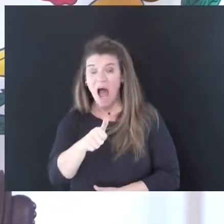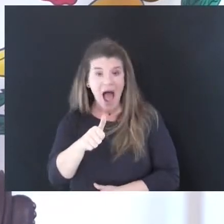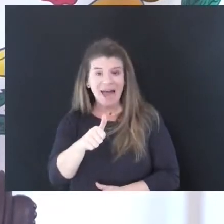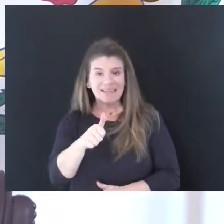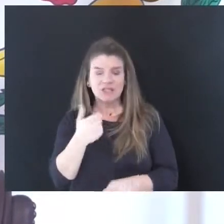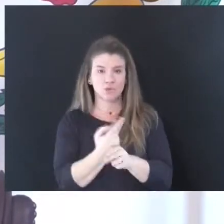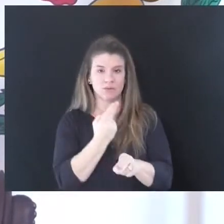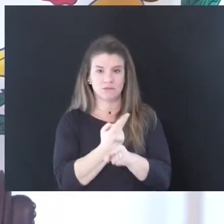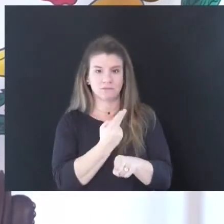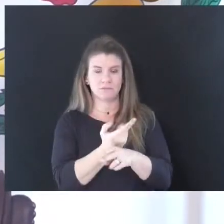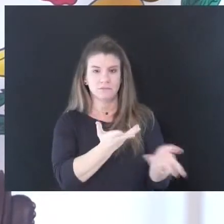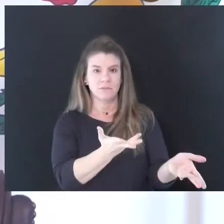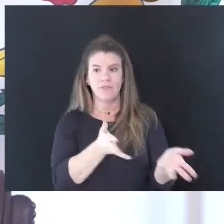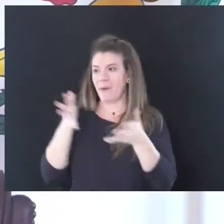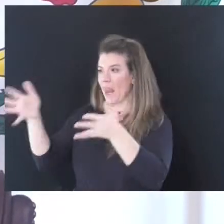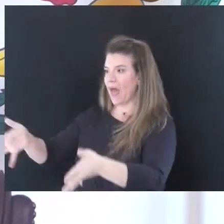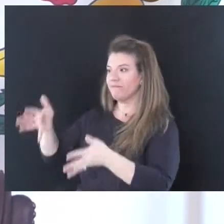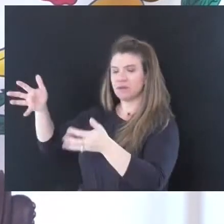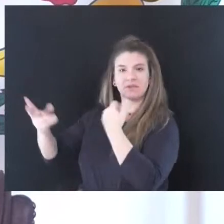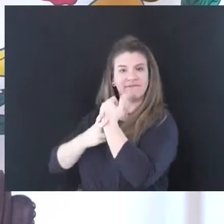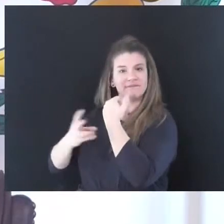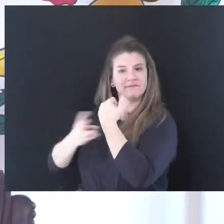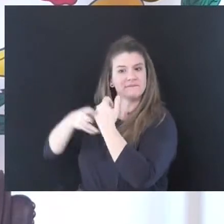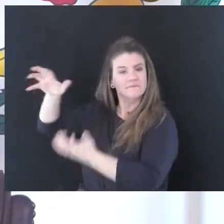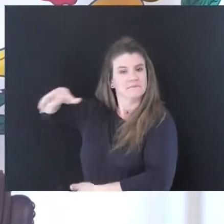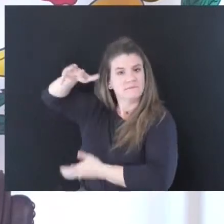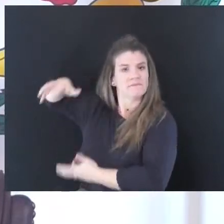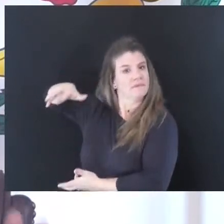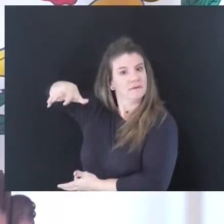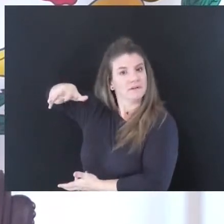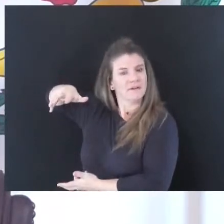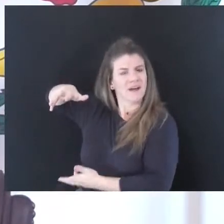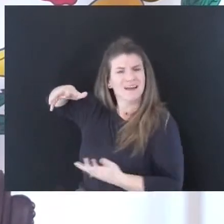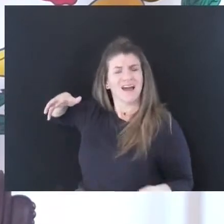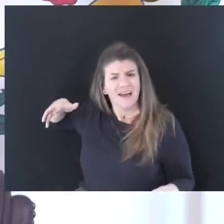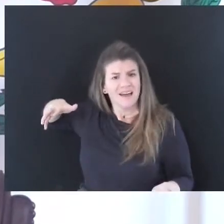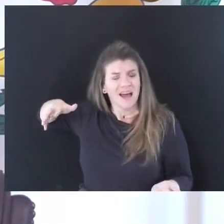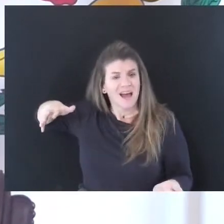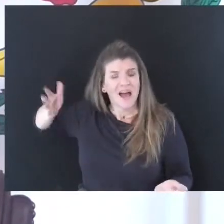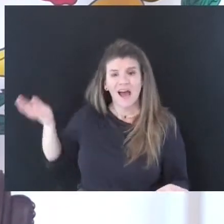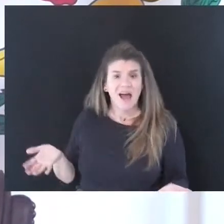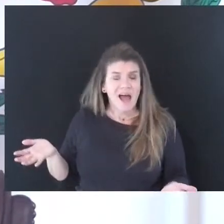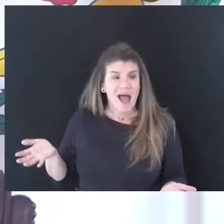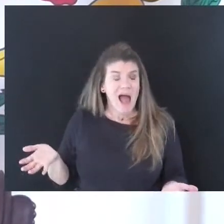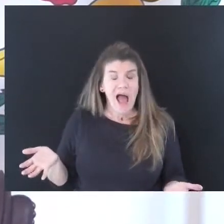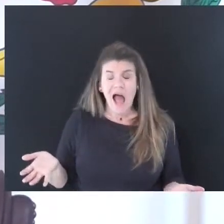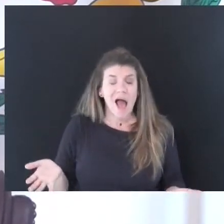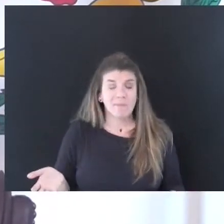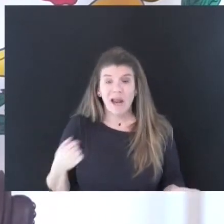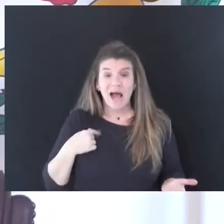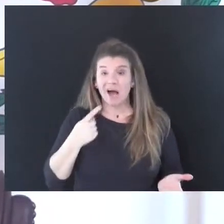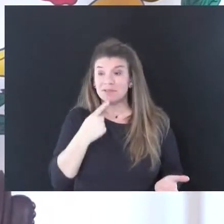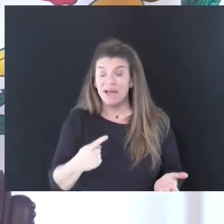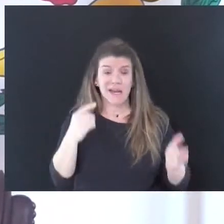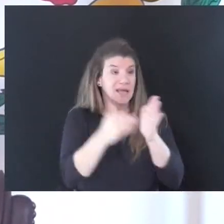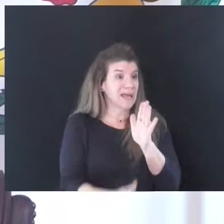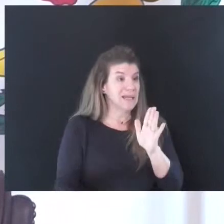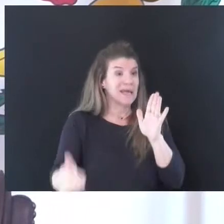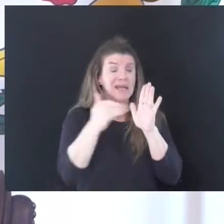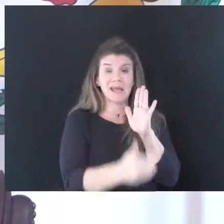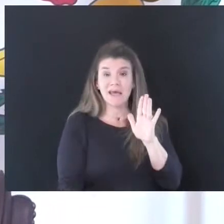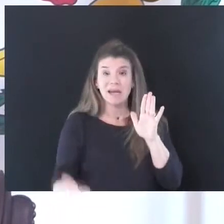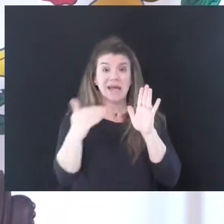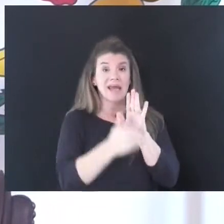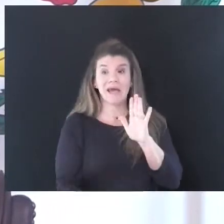somebody's arms, they're in a warehouse. Well, I have said until I'm blue-green, and you've heard me say